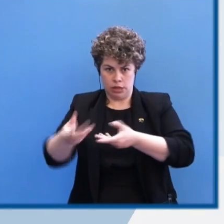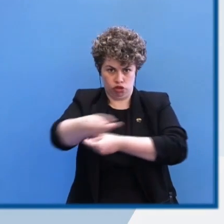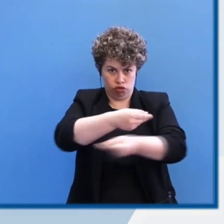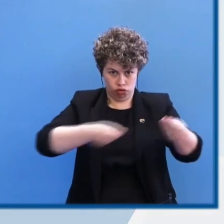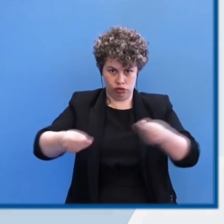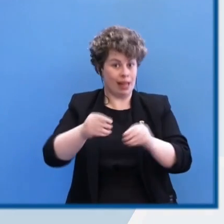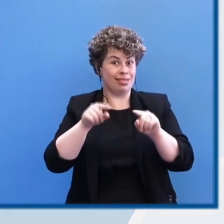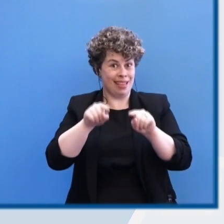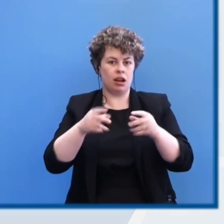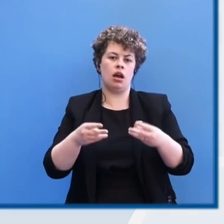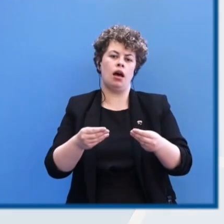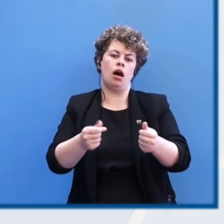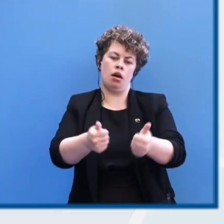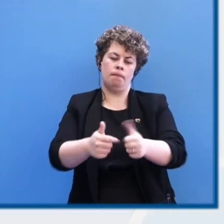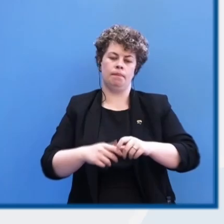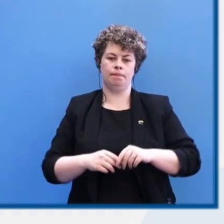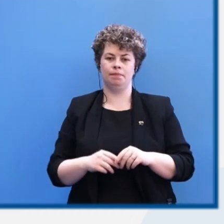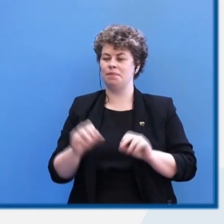Okay.